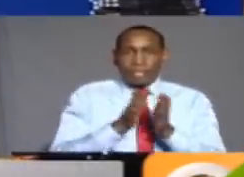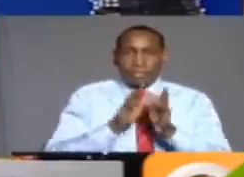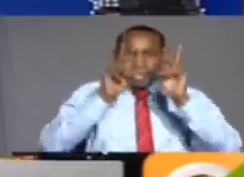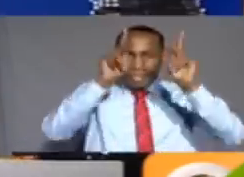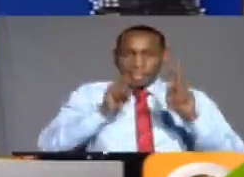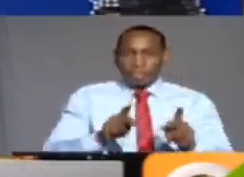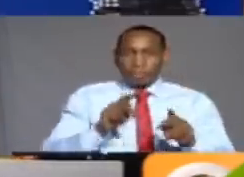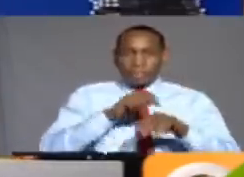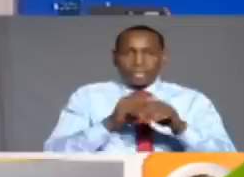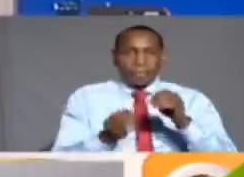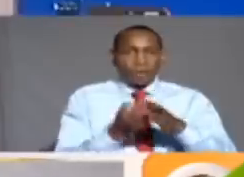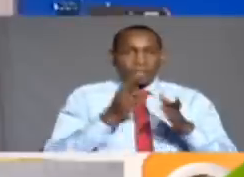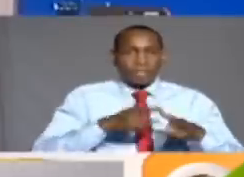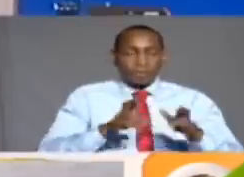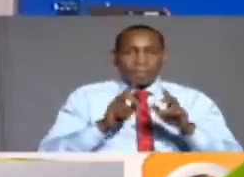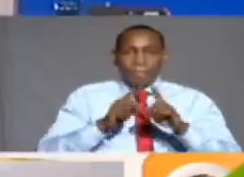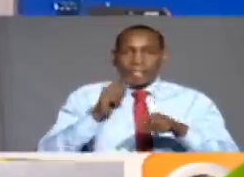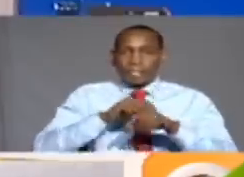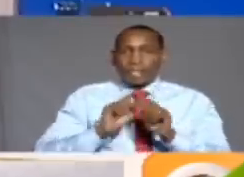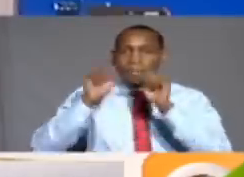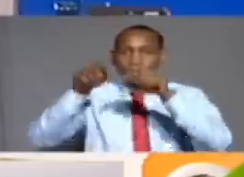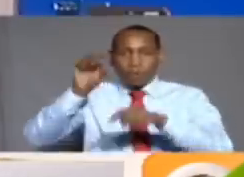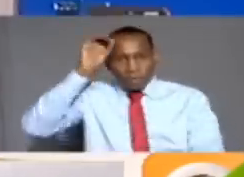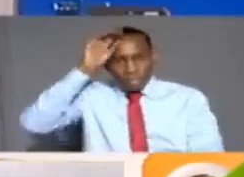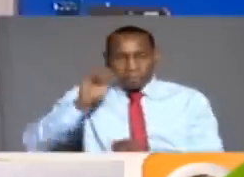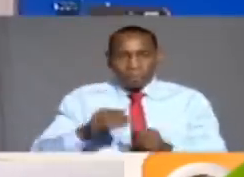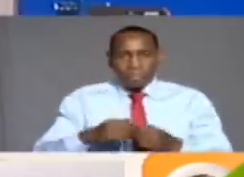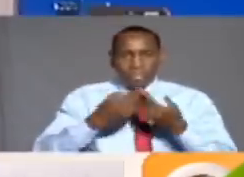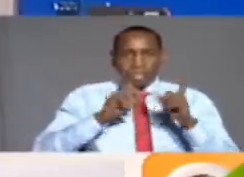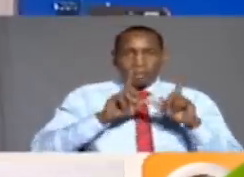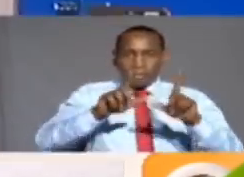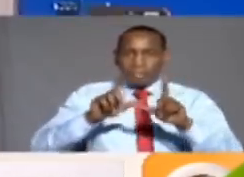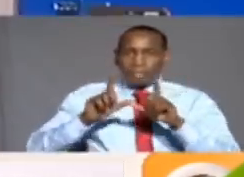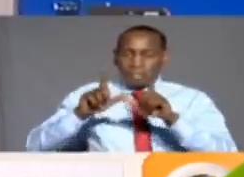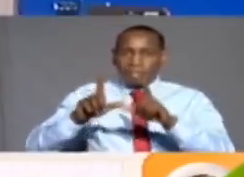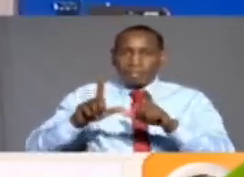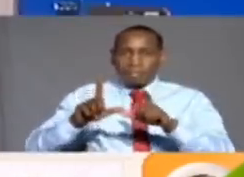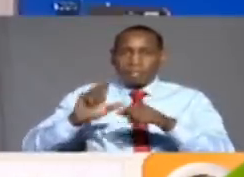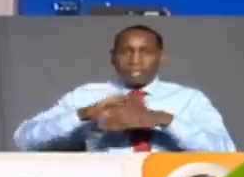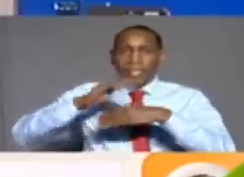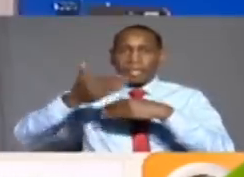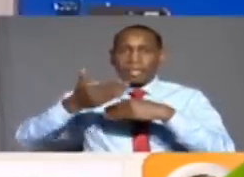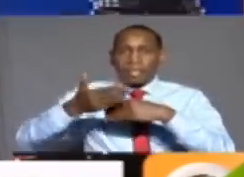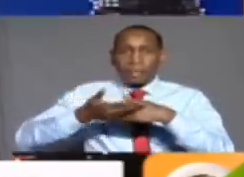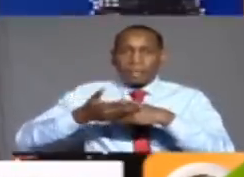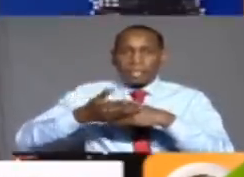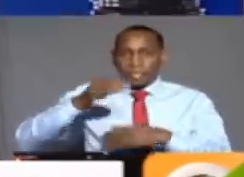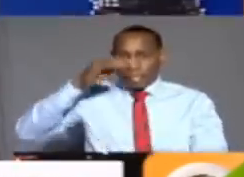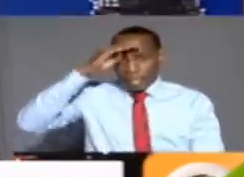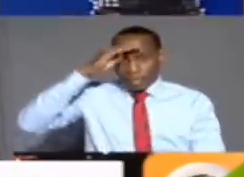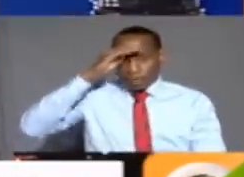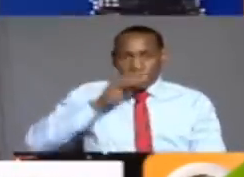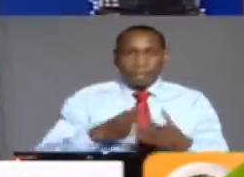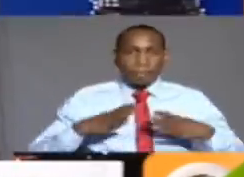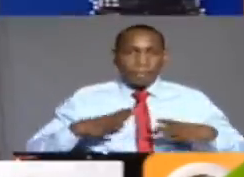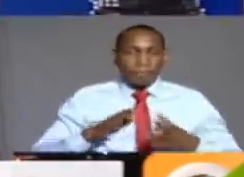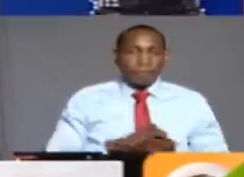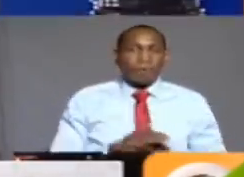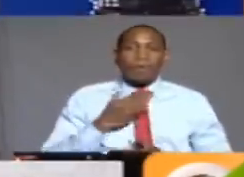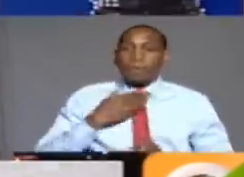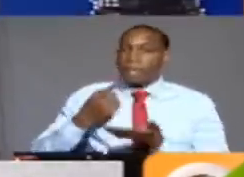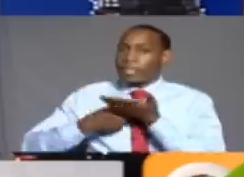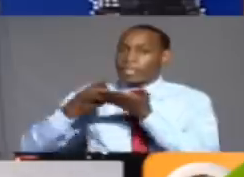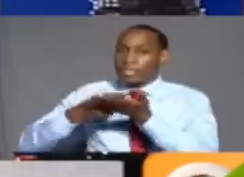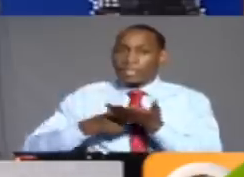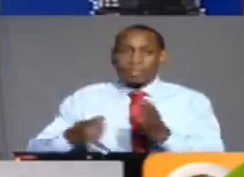when he commissioned a road project, but when he visits Kiambu, he only issues certificates to recovering alcoholics. You want us to have that discussion again? I will not